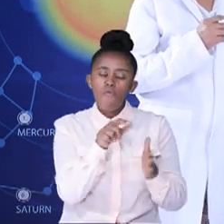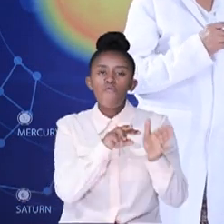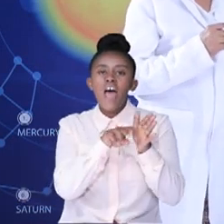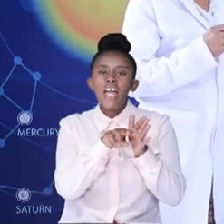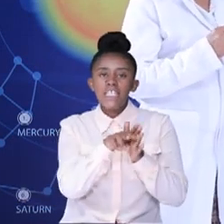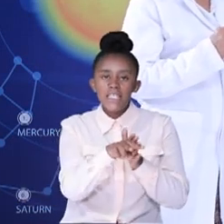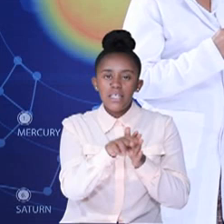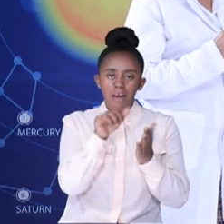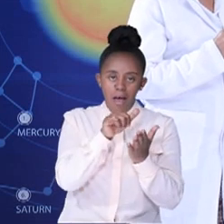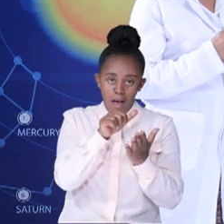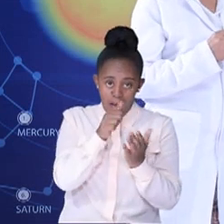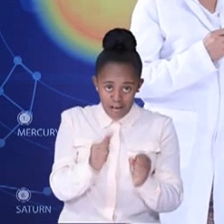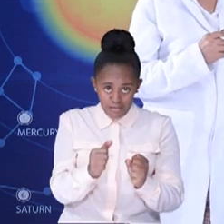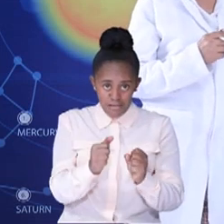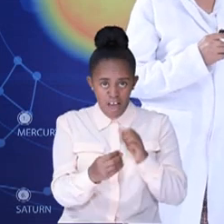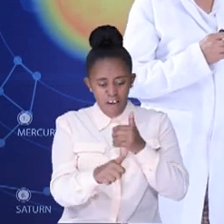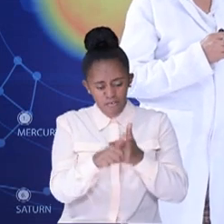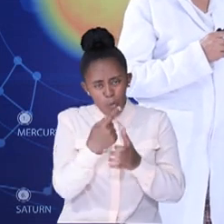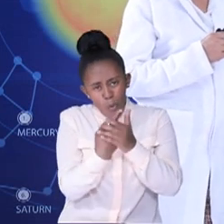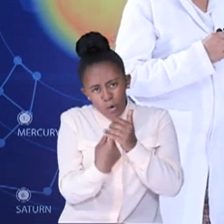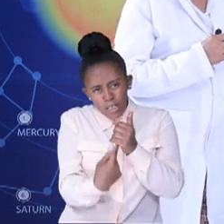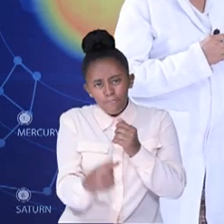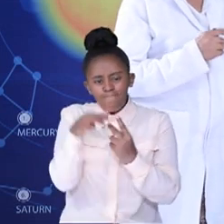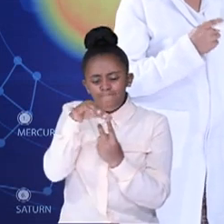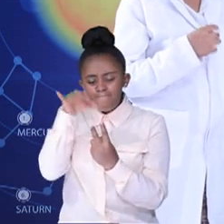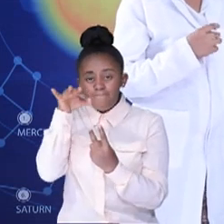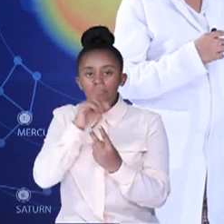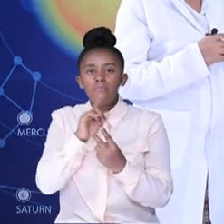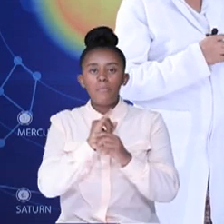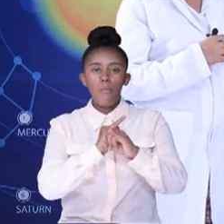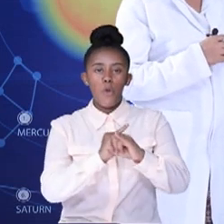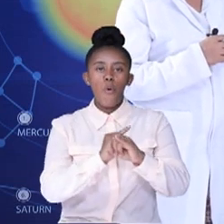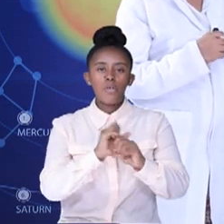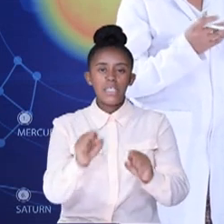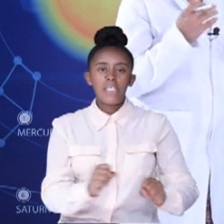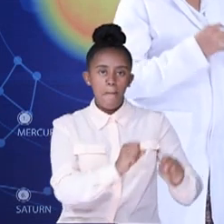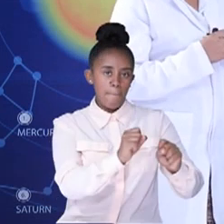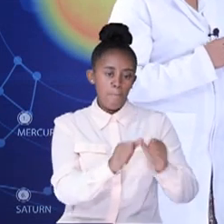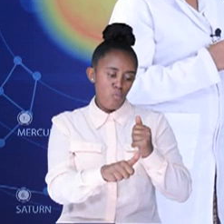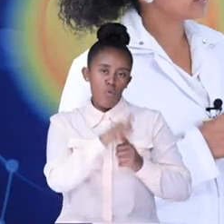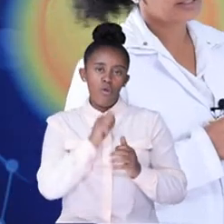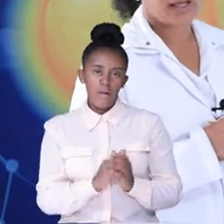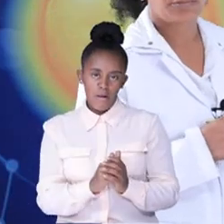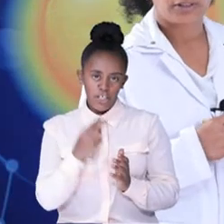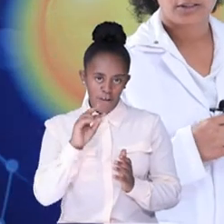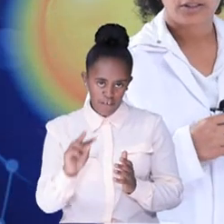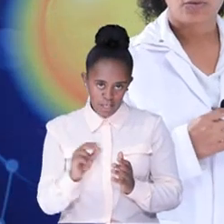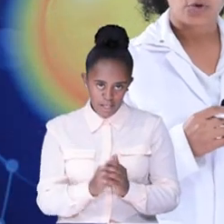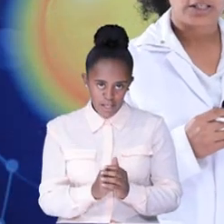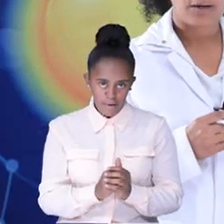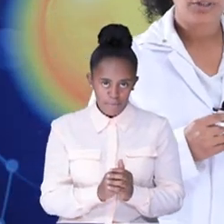can affect only the immune system of the body. Let me give you one